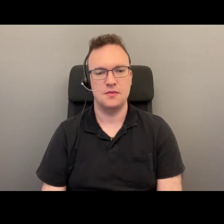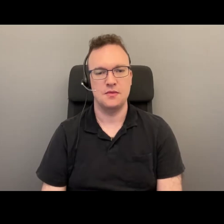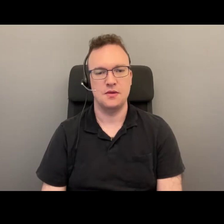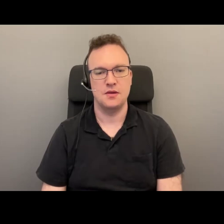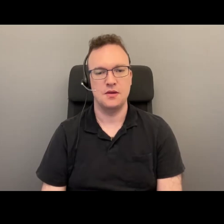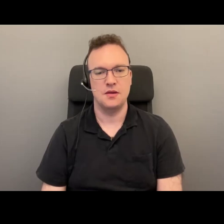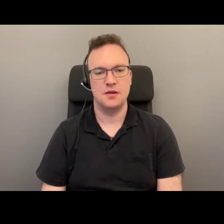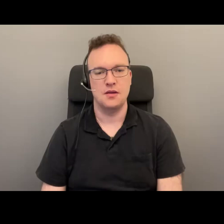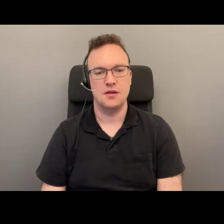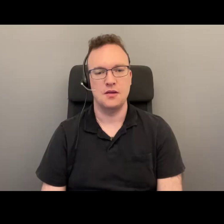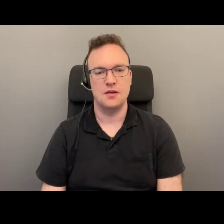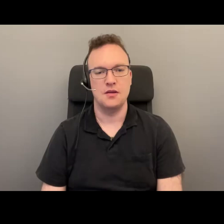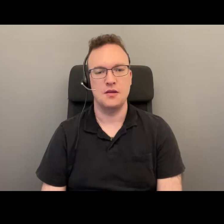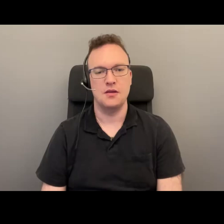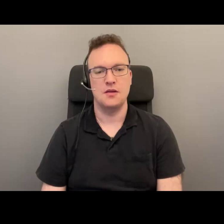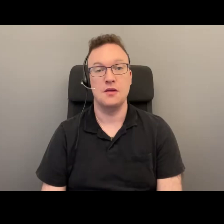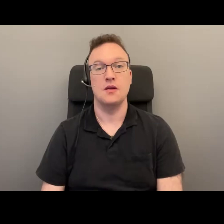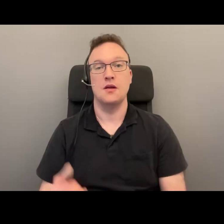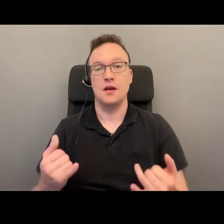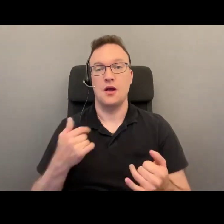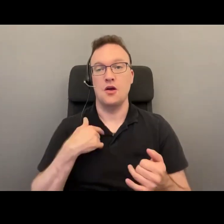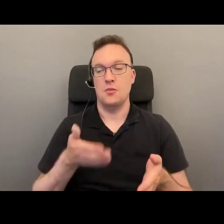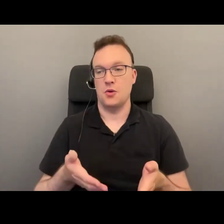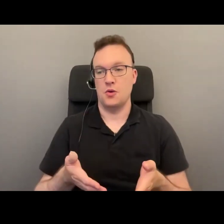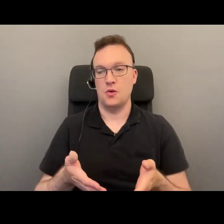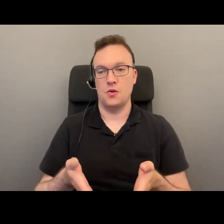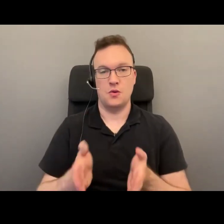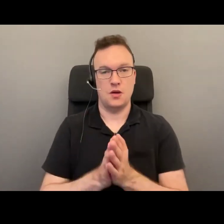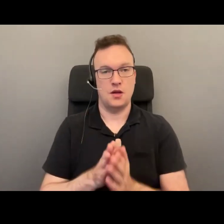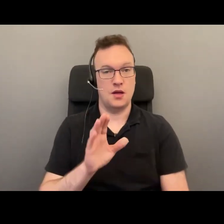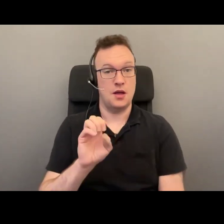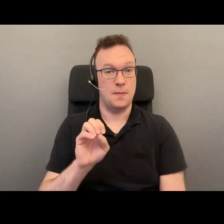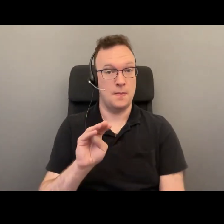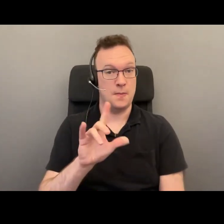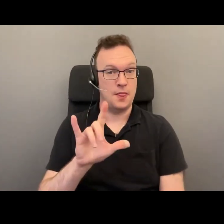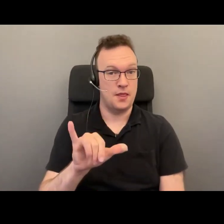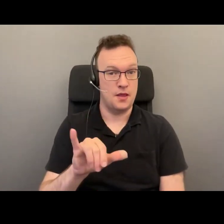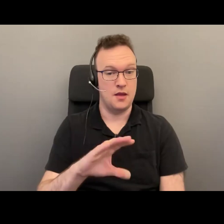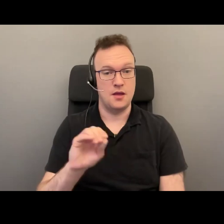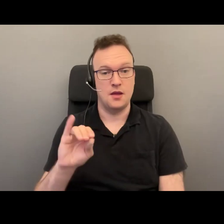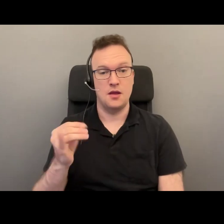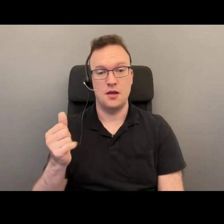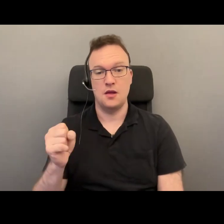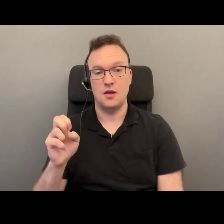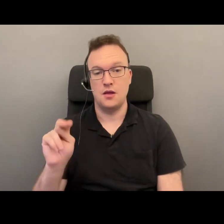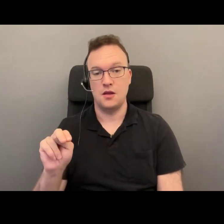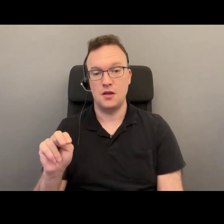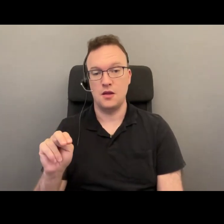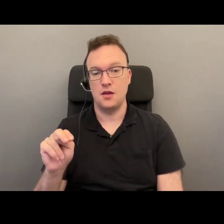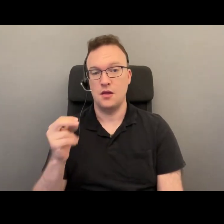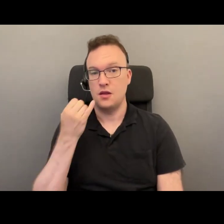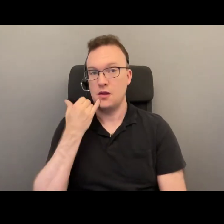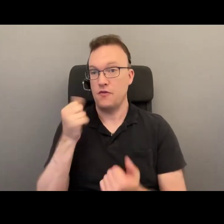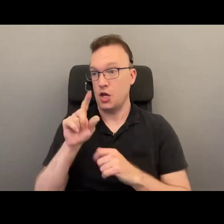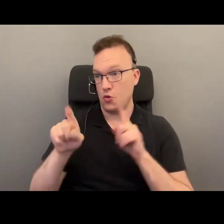Emily and Jason if they would answer any